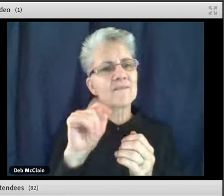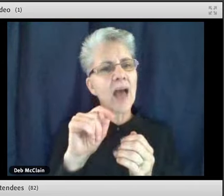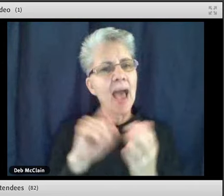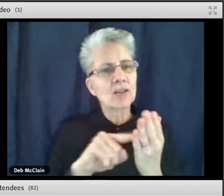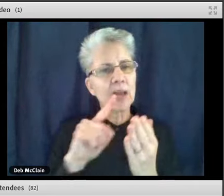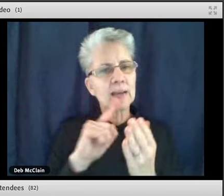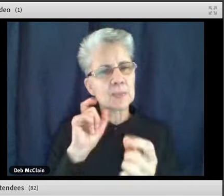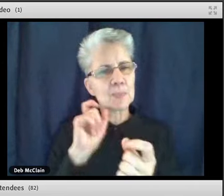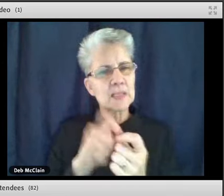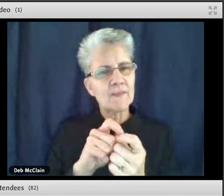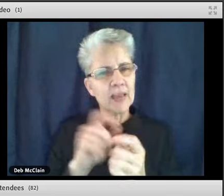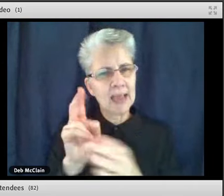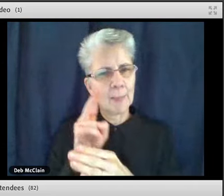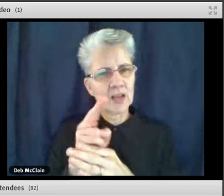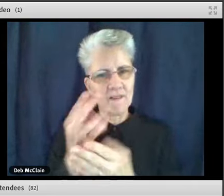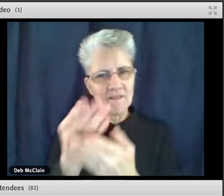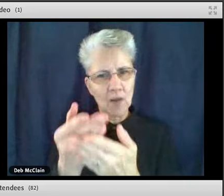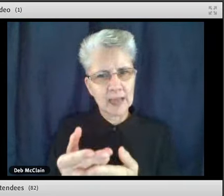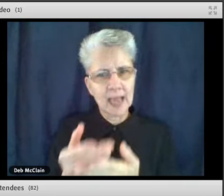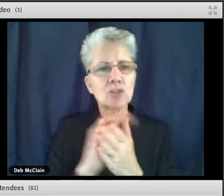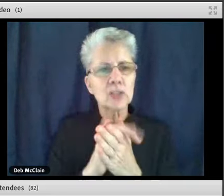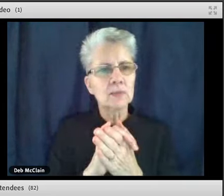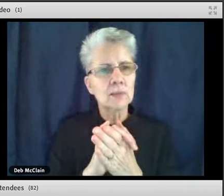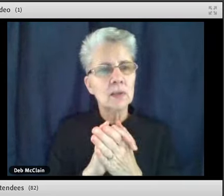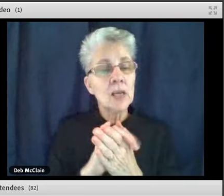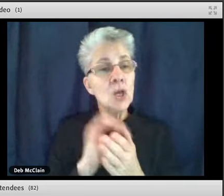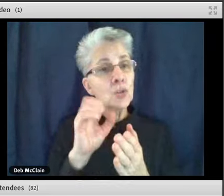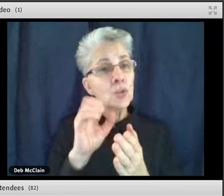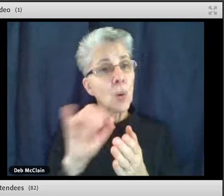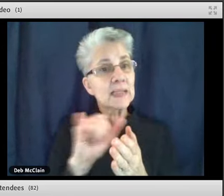revenue. It's false, counterfeit, could be